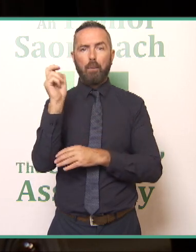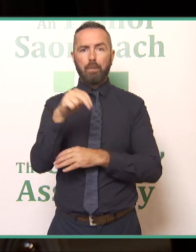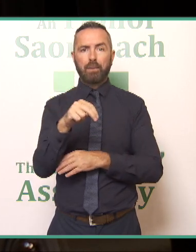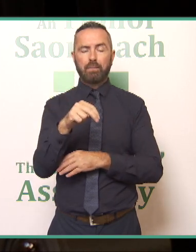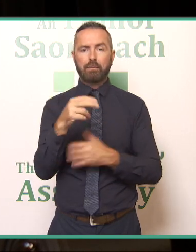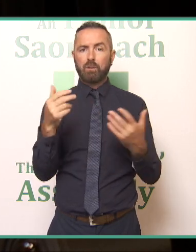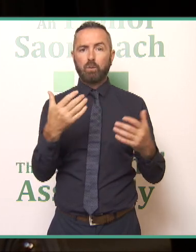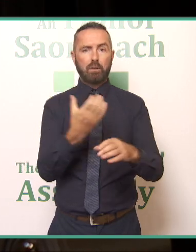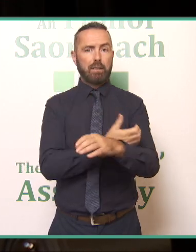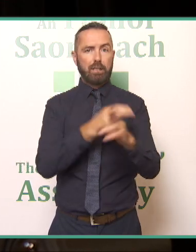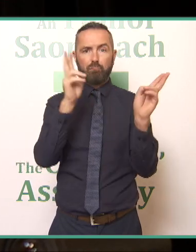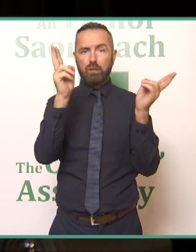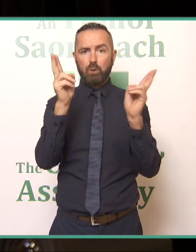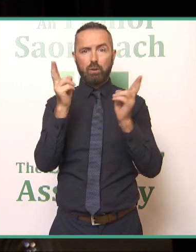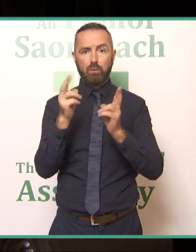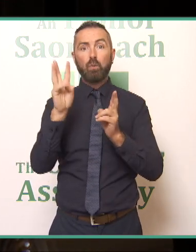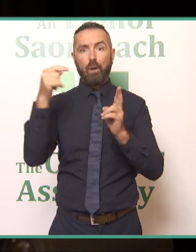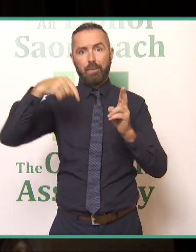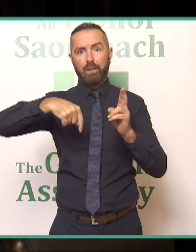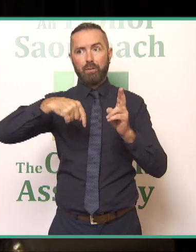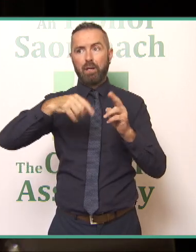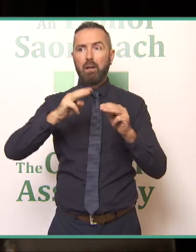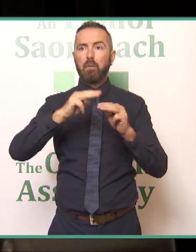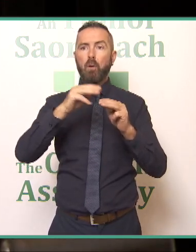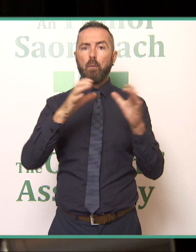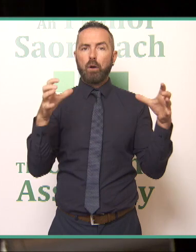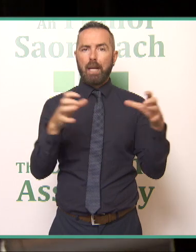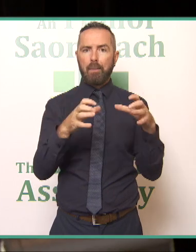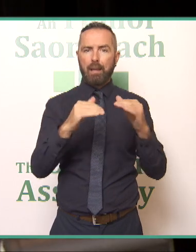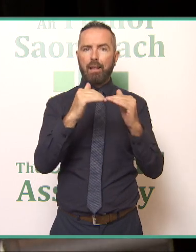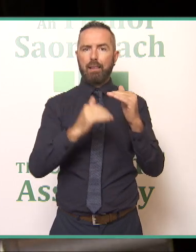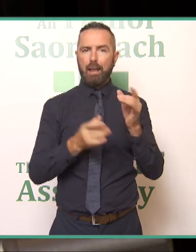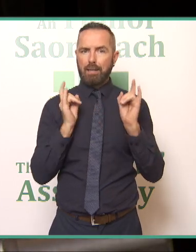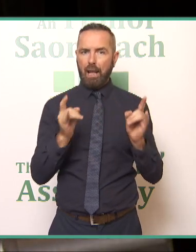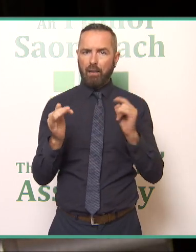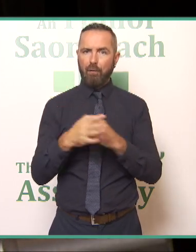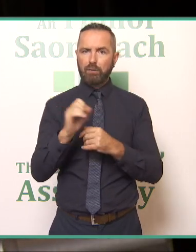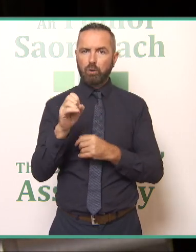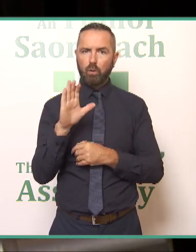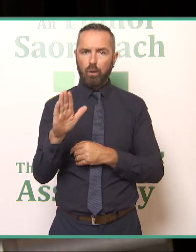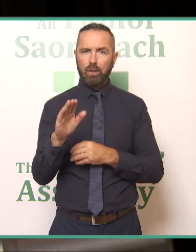kind of led me down this road. More compaction, less soil health, and more